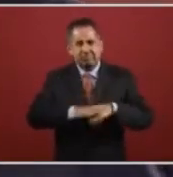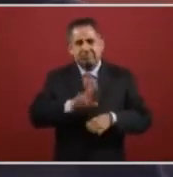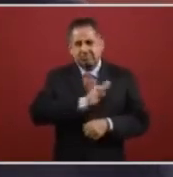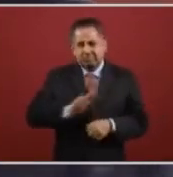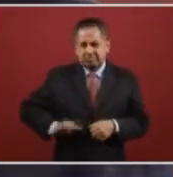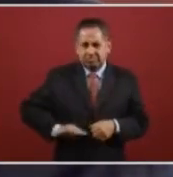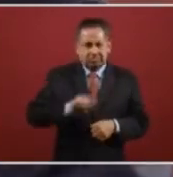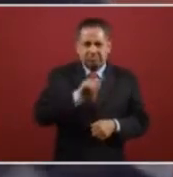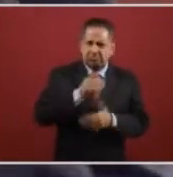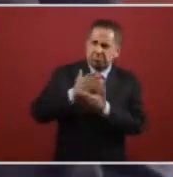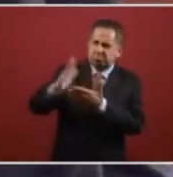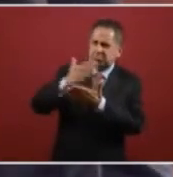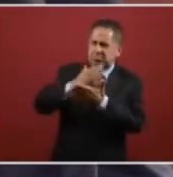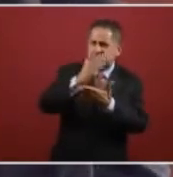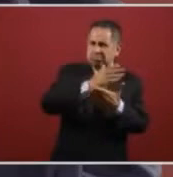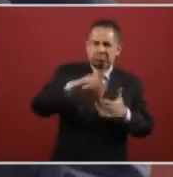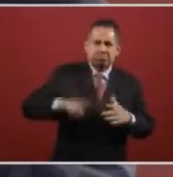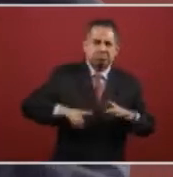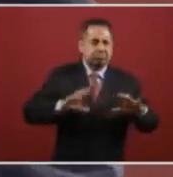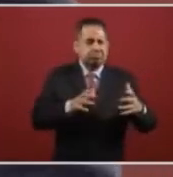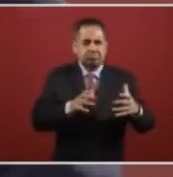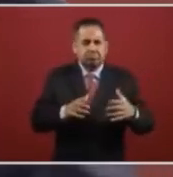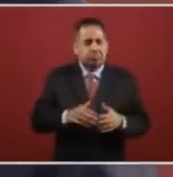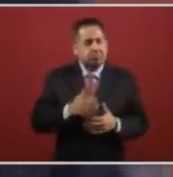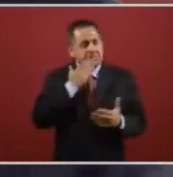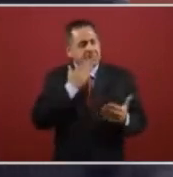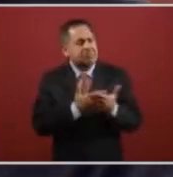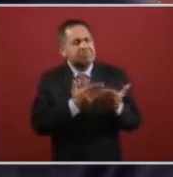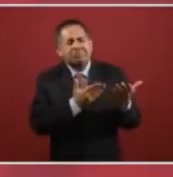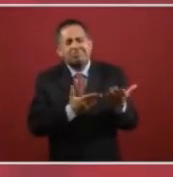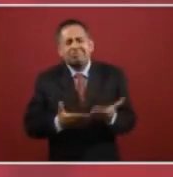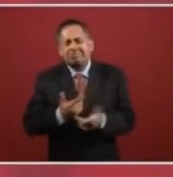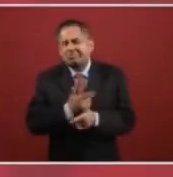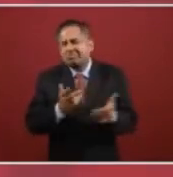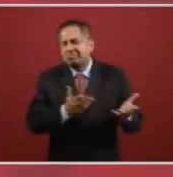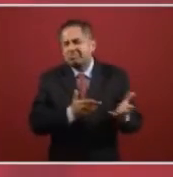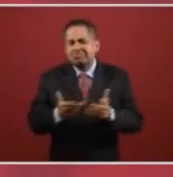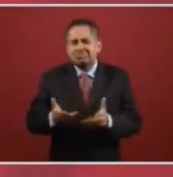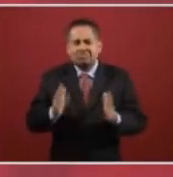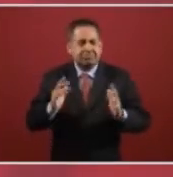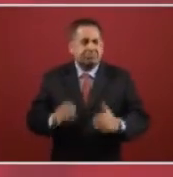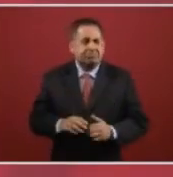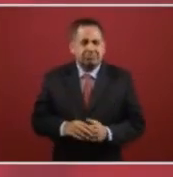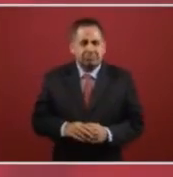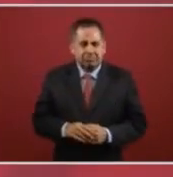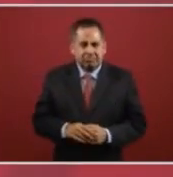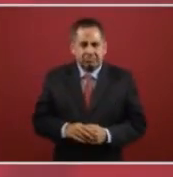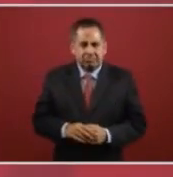more municipalities that are autonomous, and they're welcome.